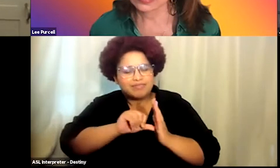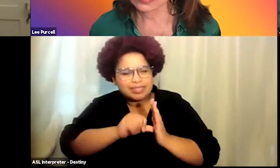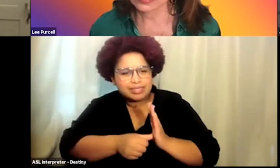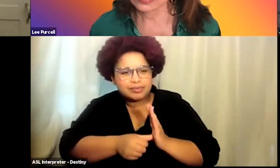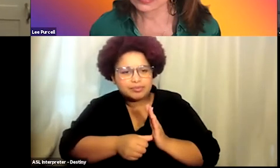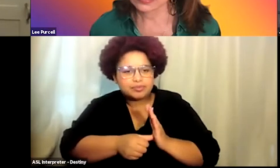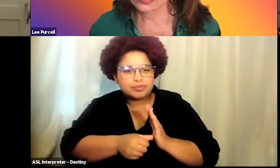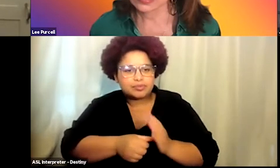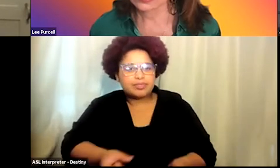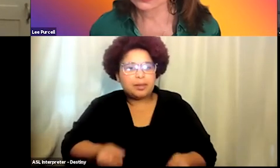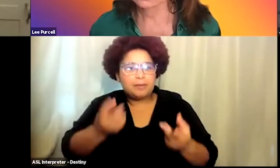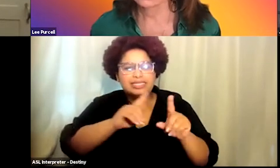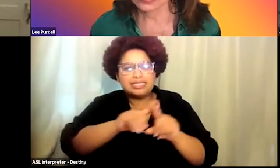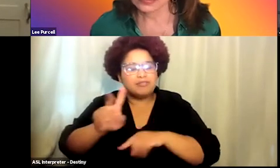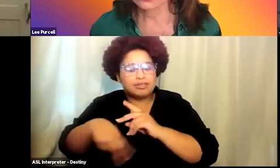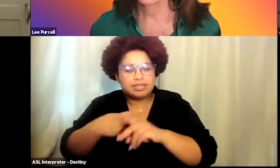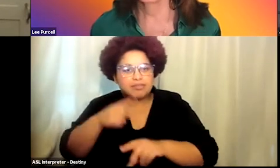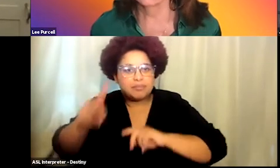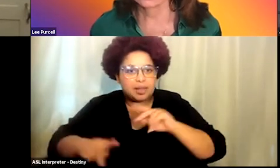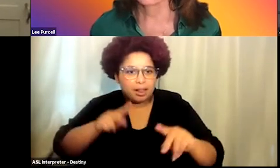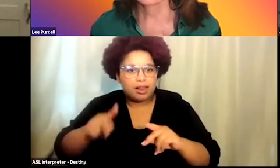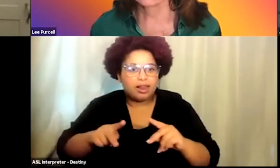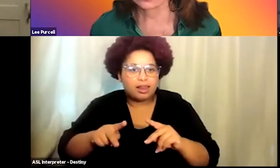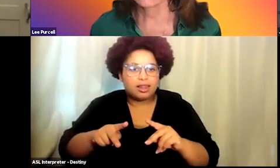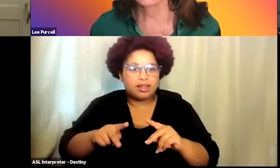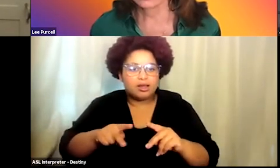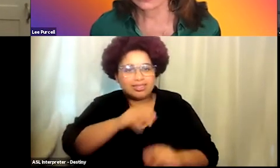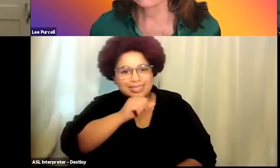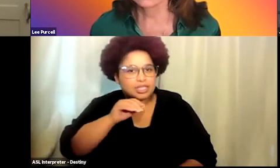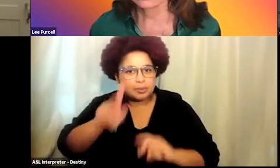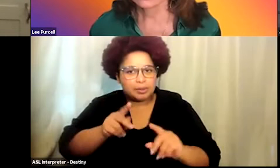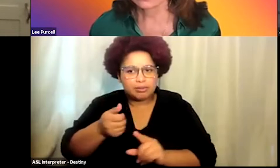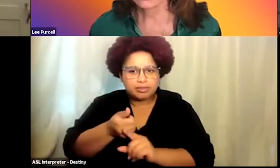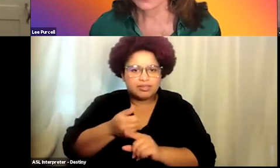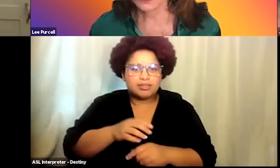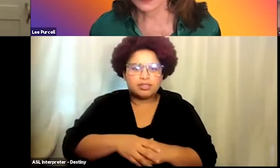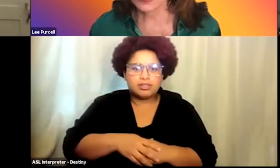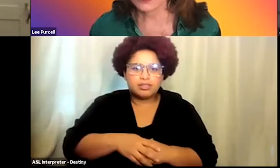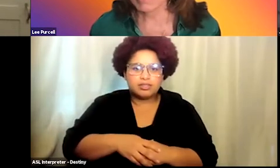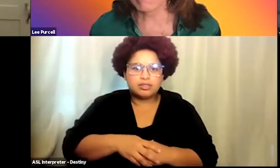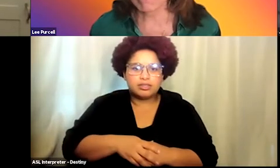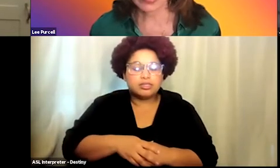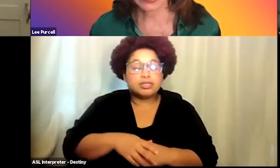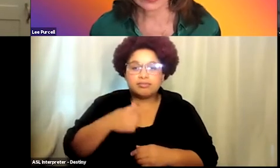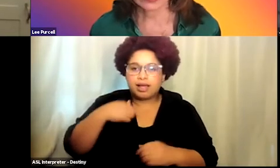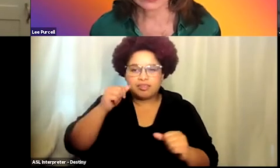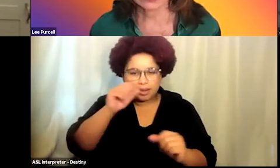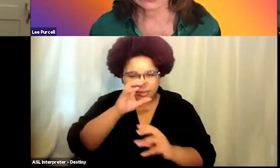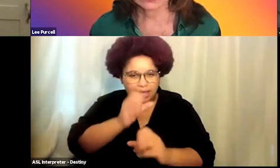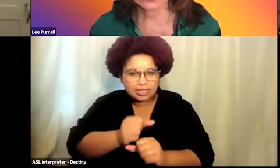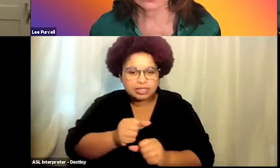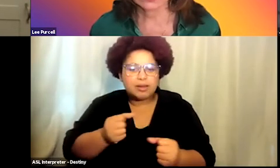how many different kinds of people are senior people. I have been fascinated by how many,